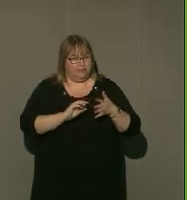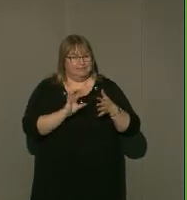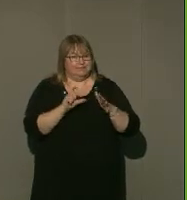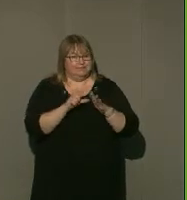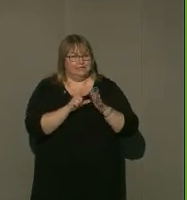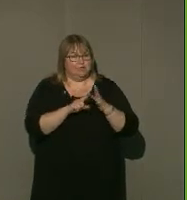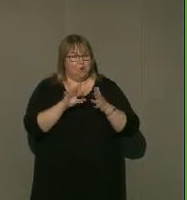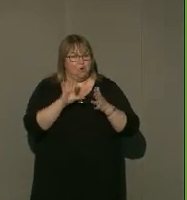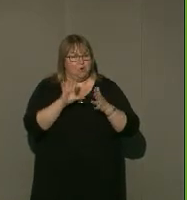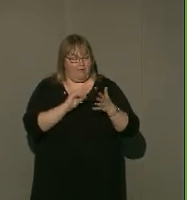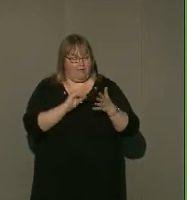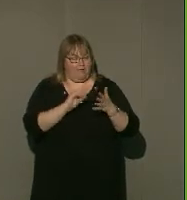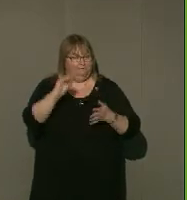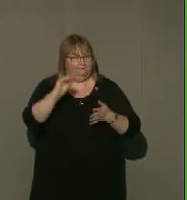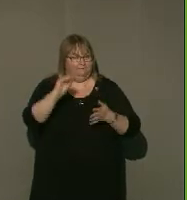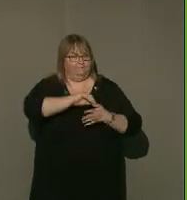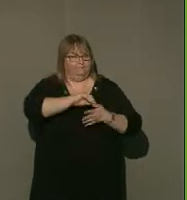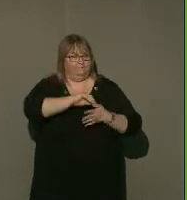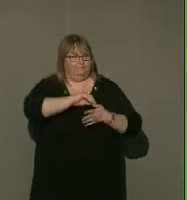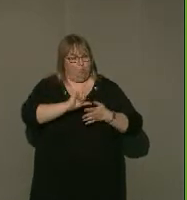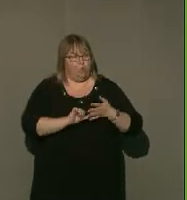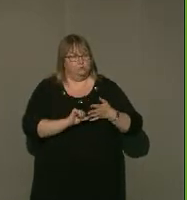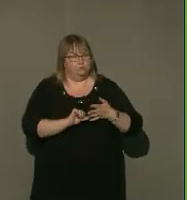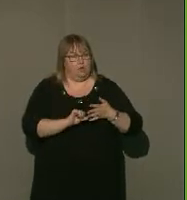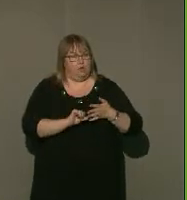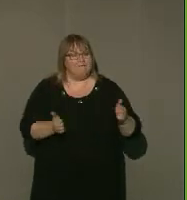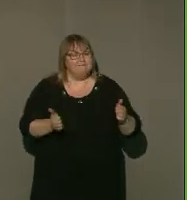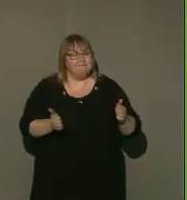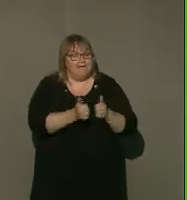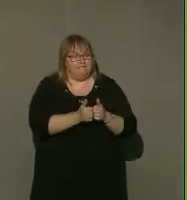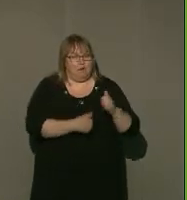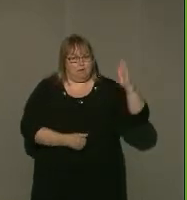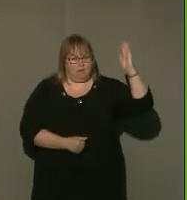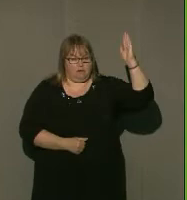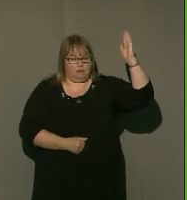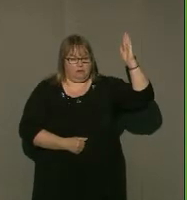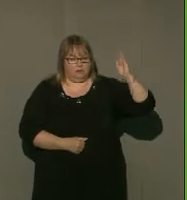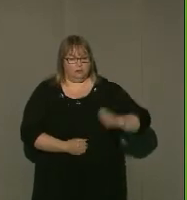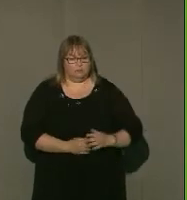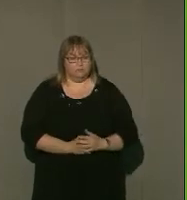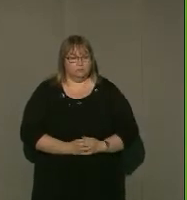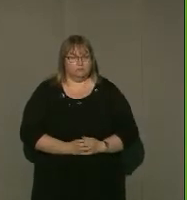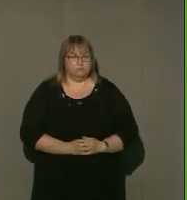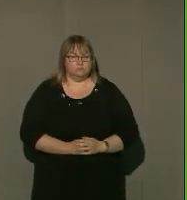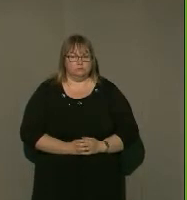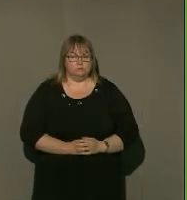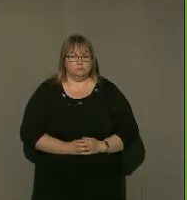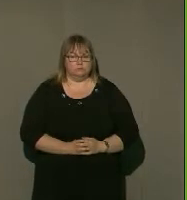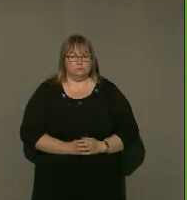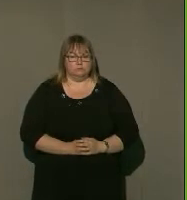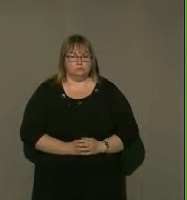DO5 and move that to the top of the order. Those in favour, please show your cards.